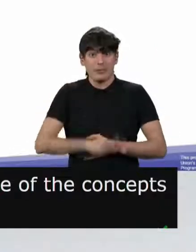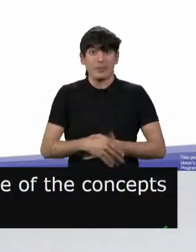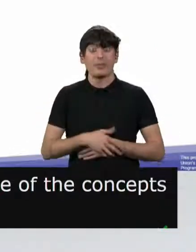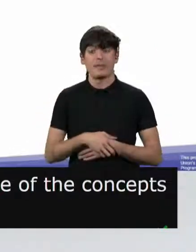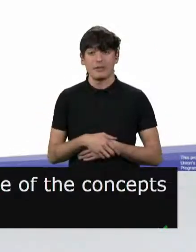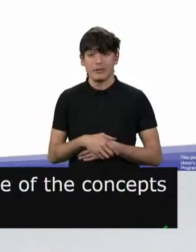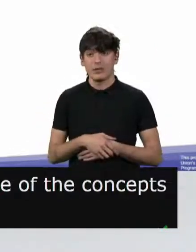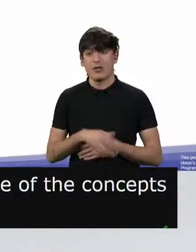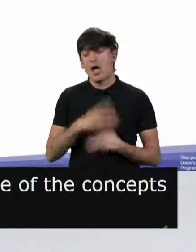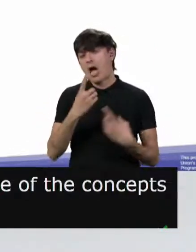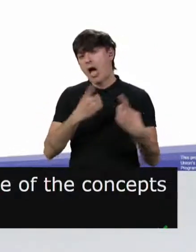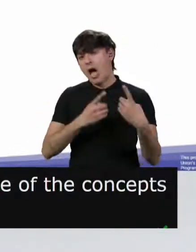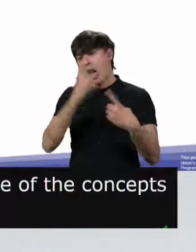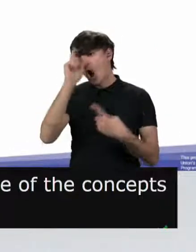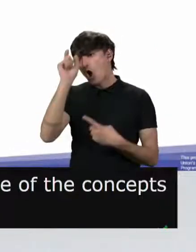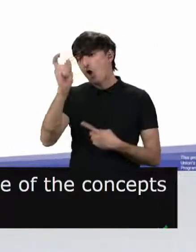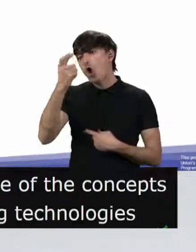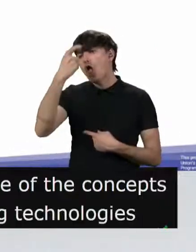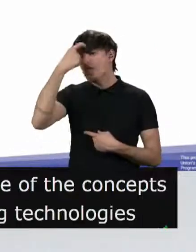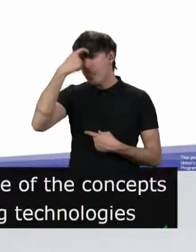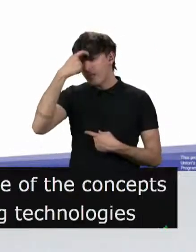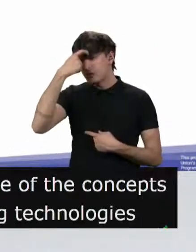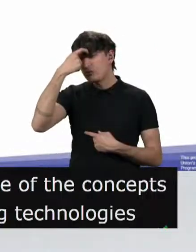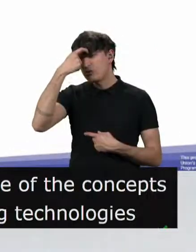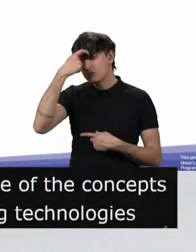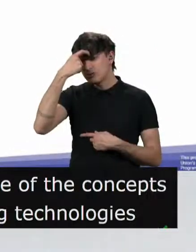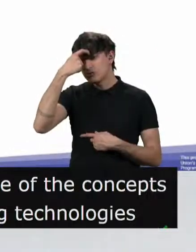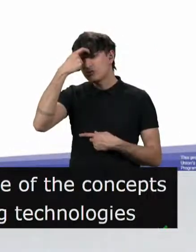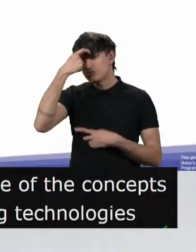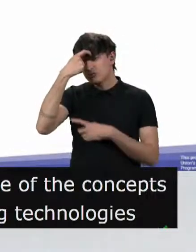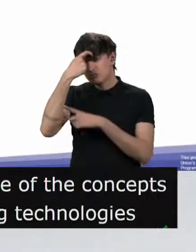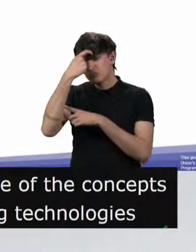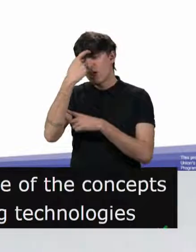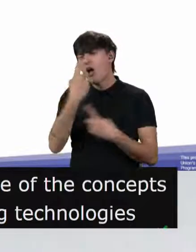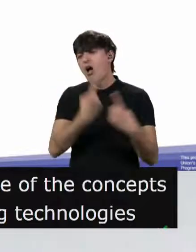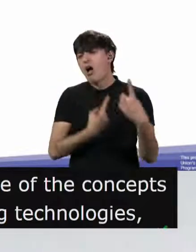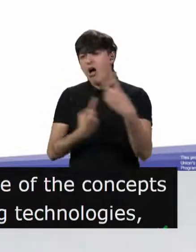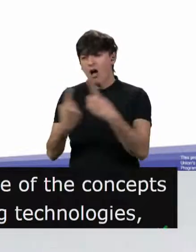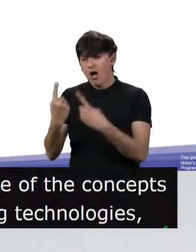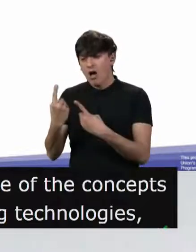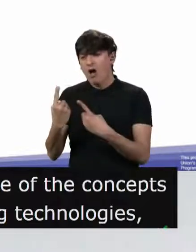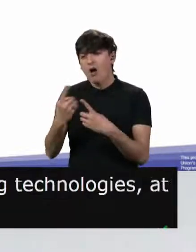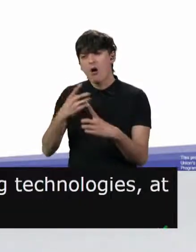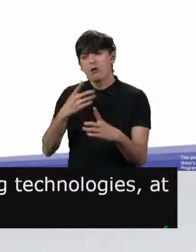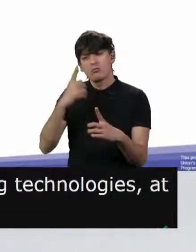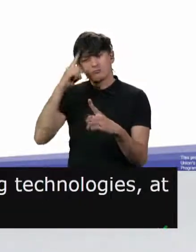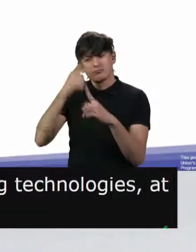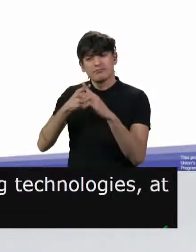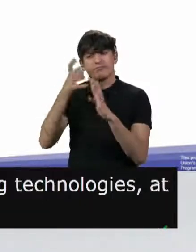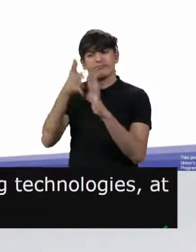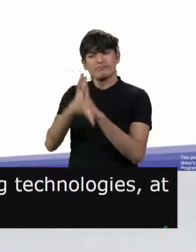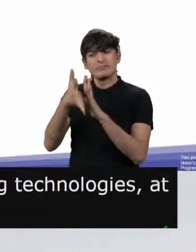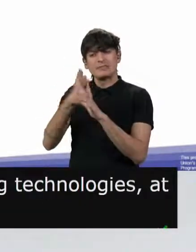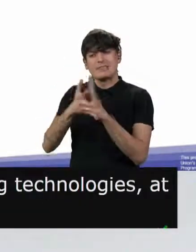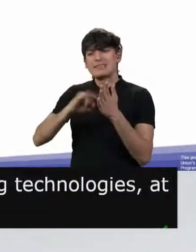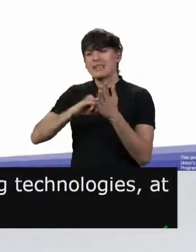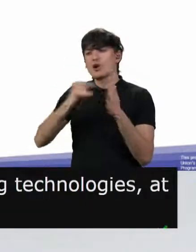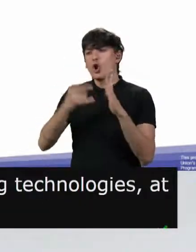technologies at either that small or large scale, and then working